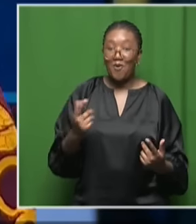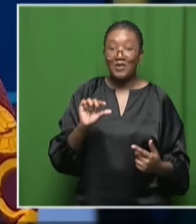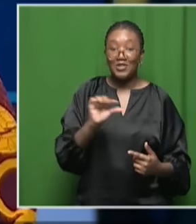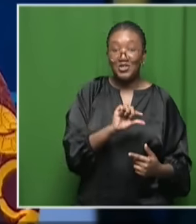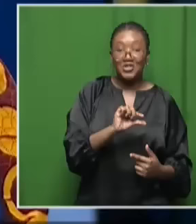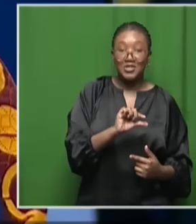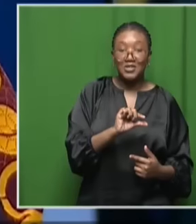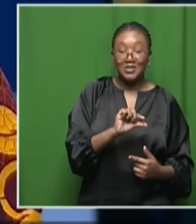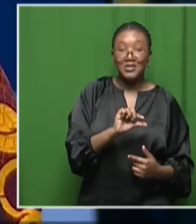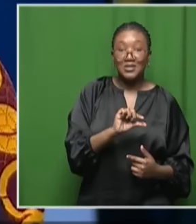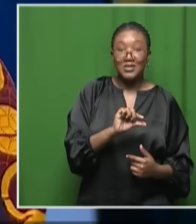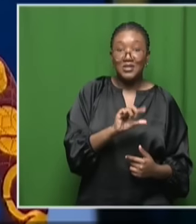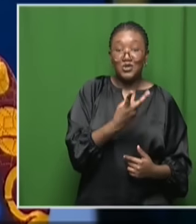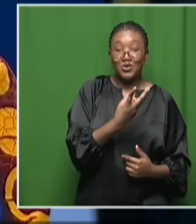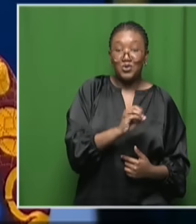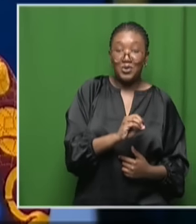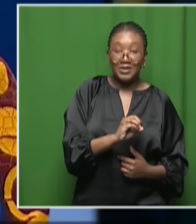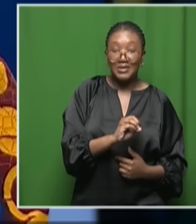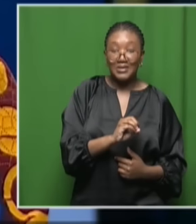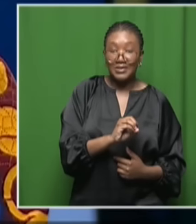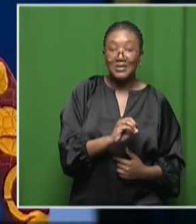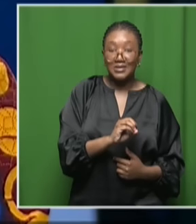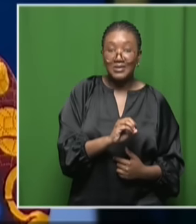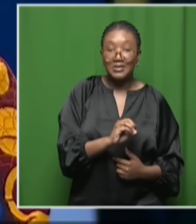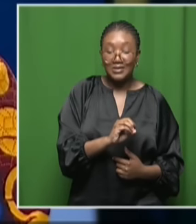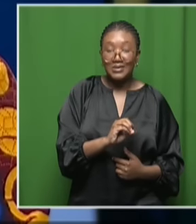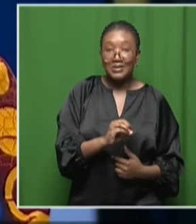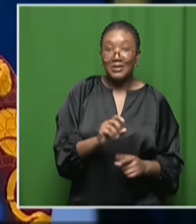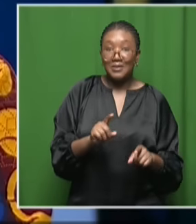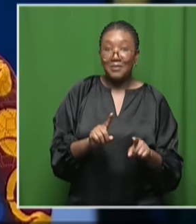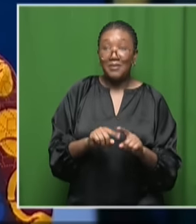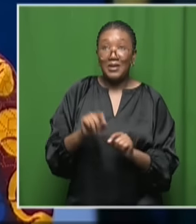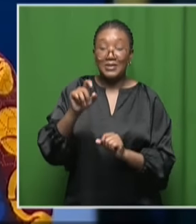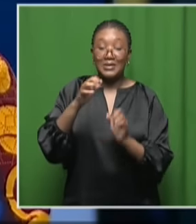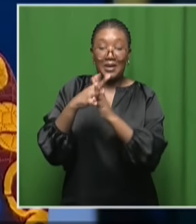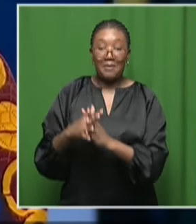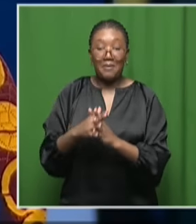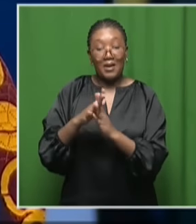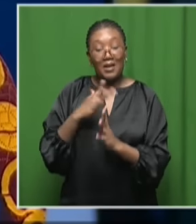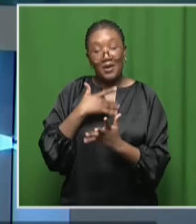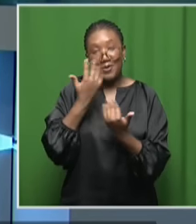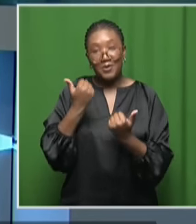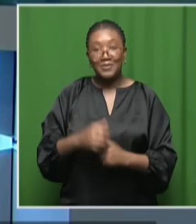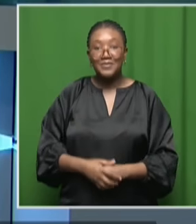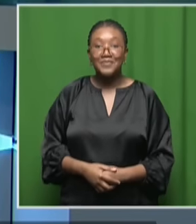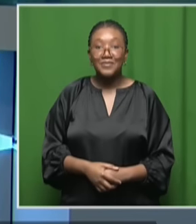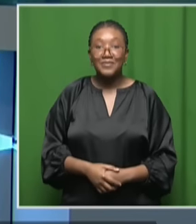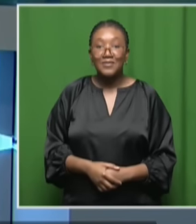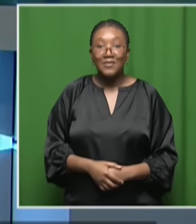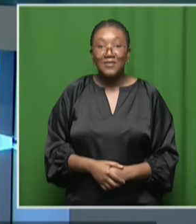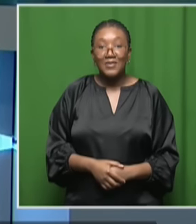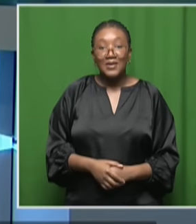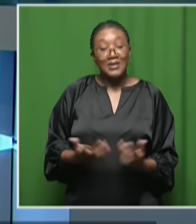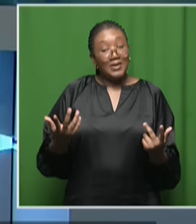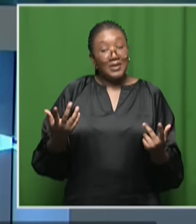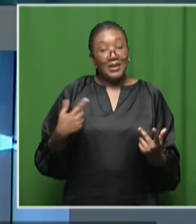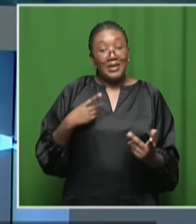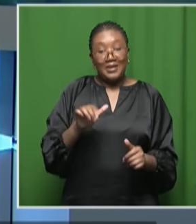with the 21st, the United States excluded. And look, that's a much better